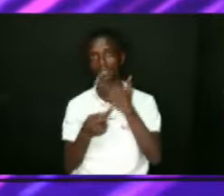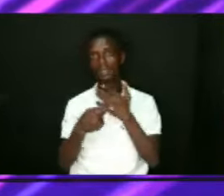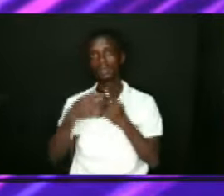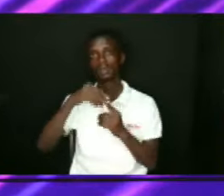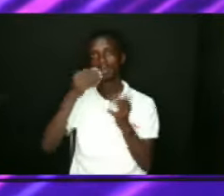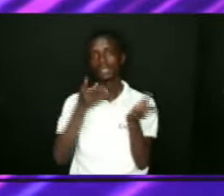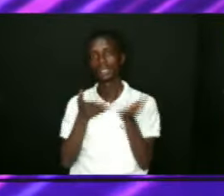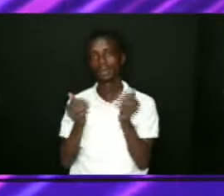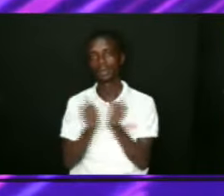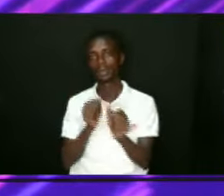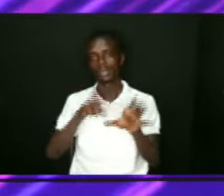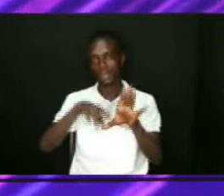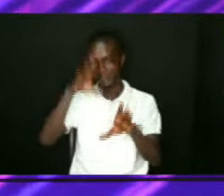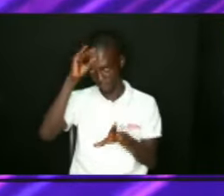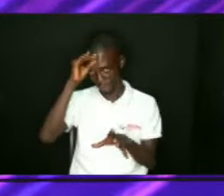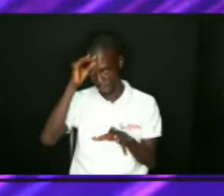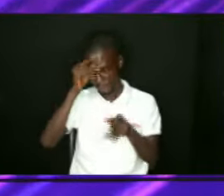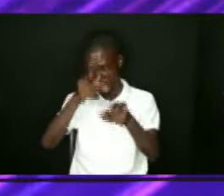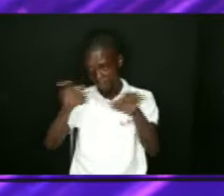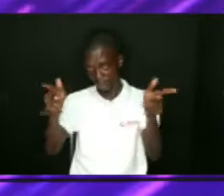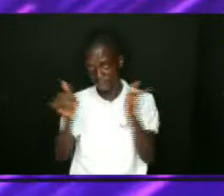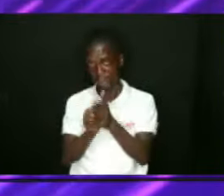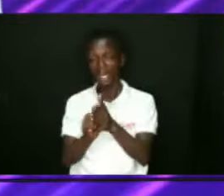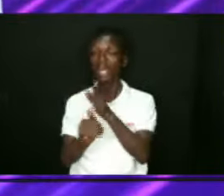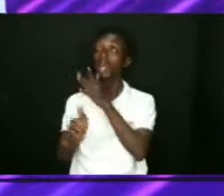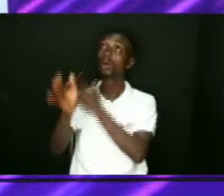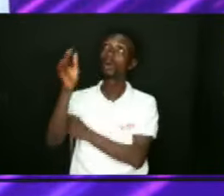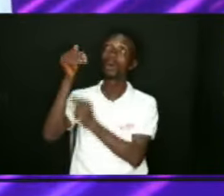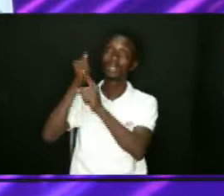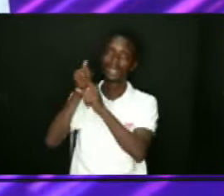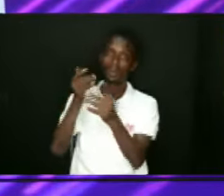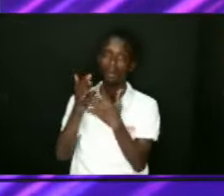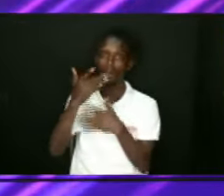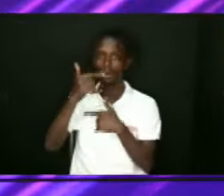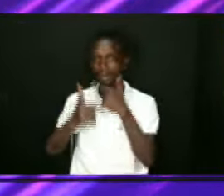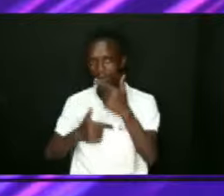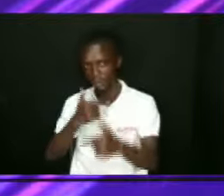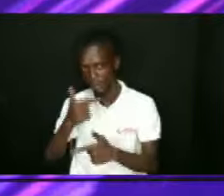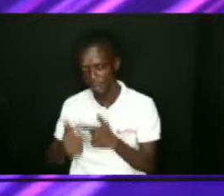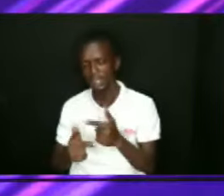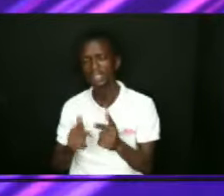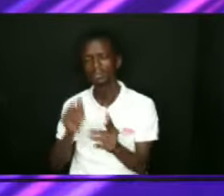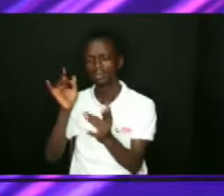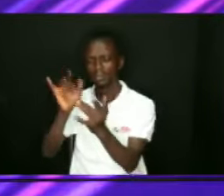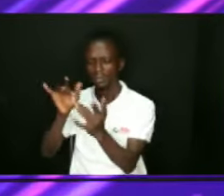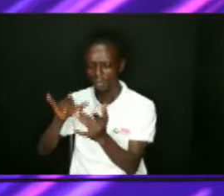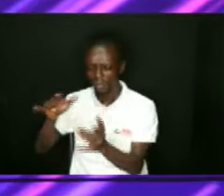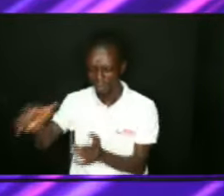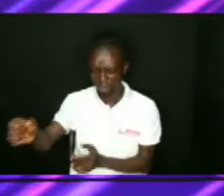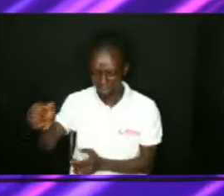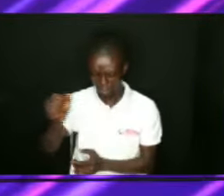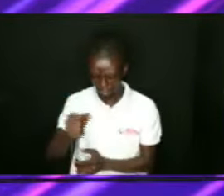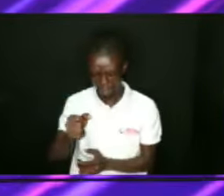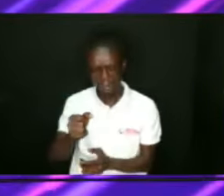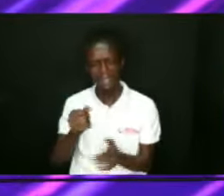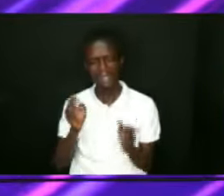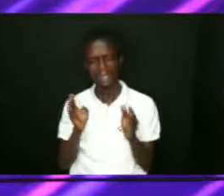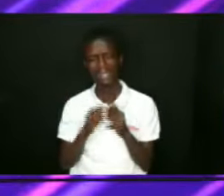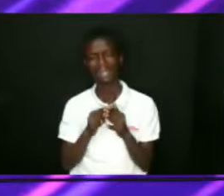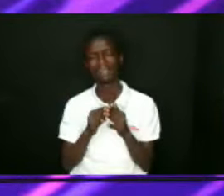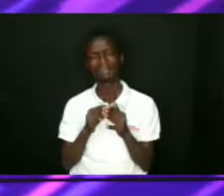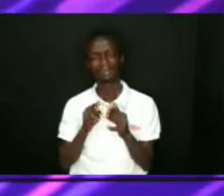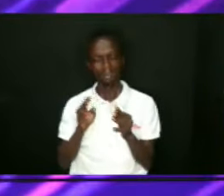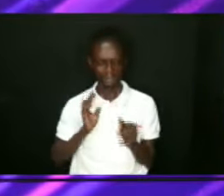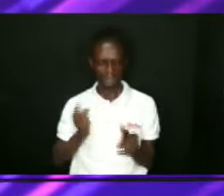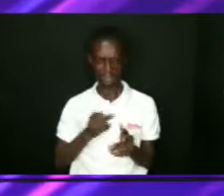Church of Pentecost is a platform where God, by His kind grace, has located and congregated us so that through